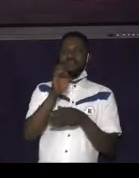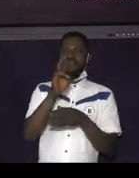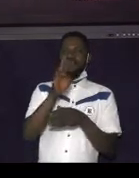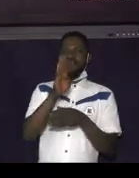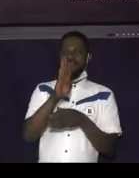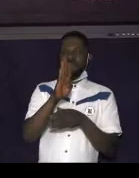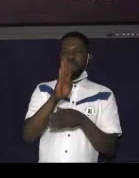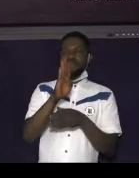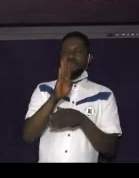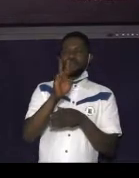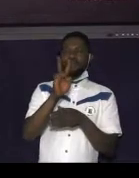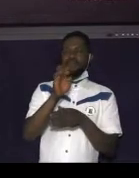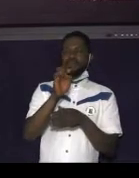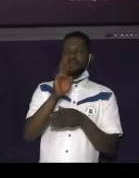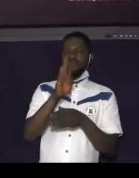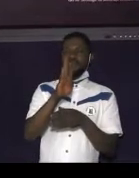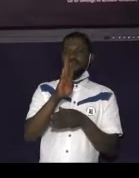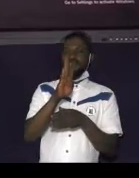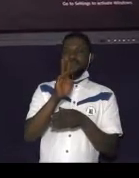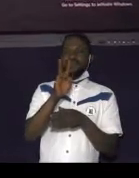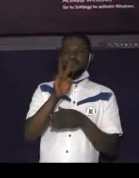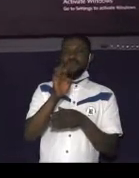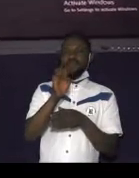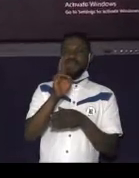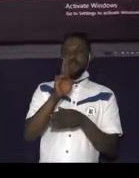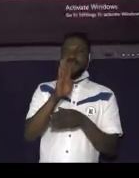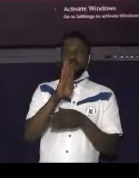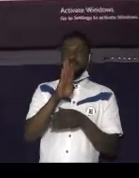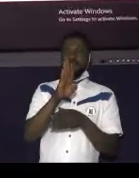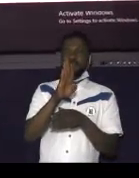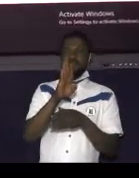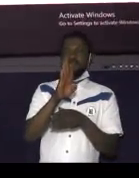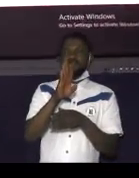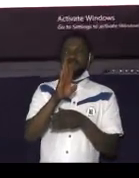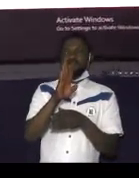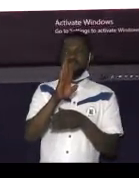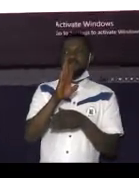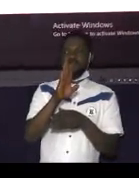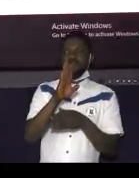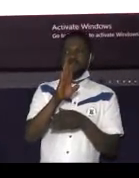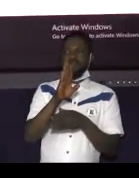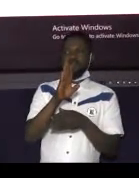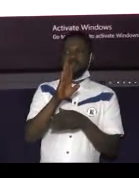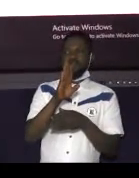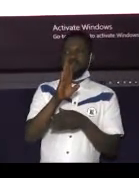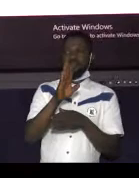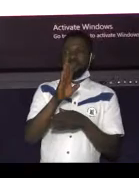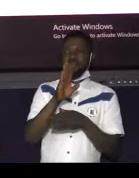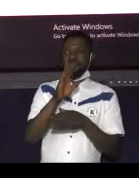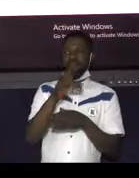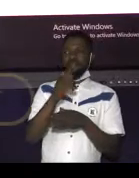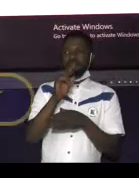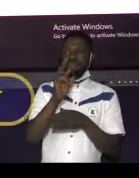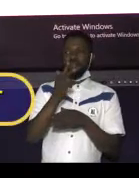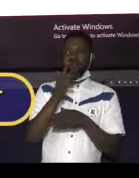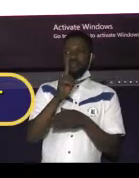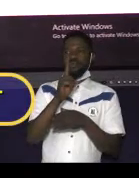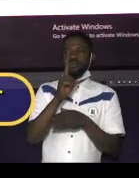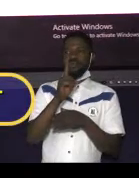verb. Verb, V-E-R-B. The third one,